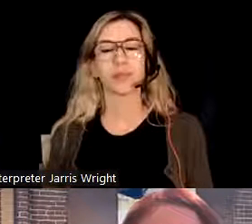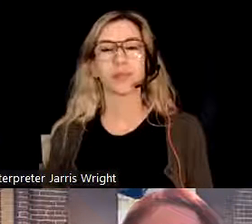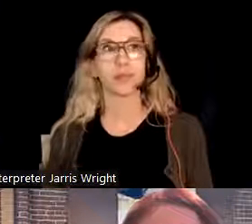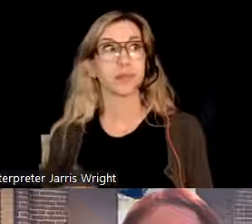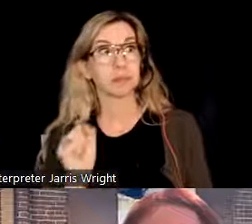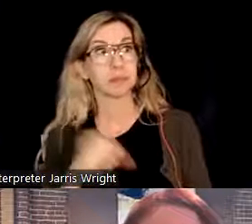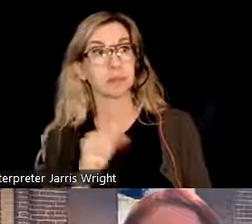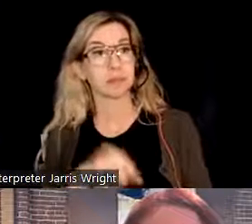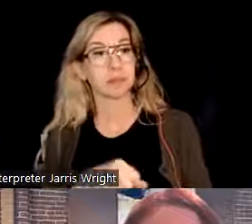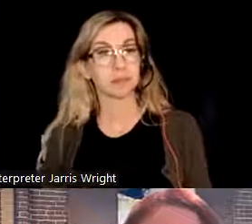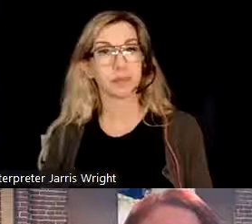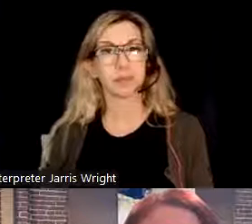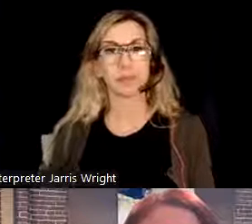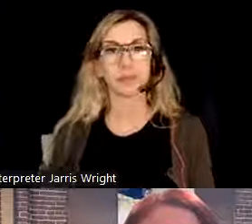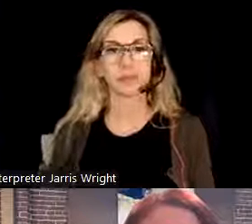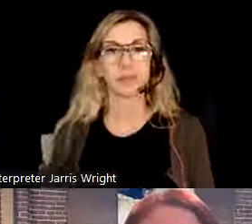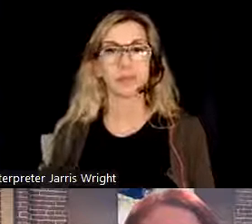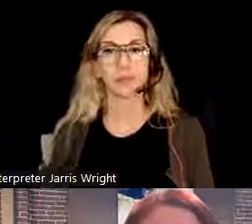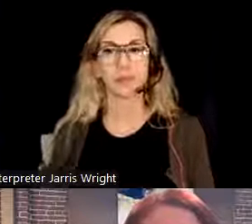Yes.